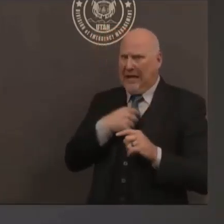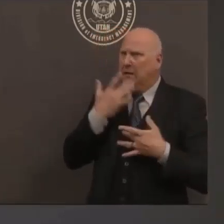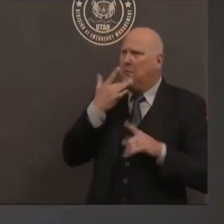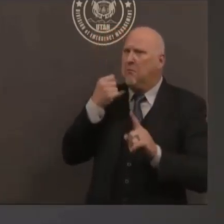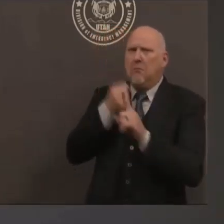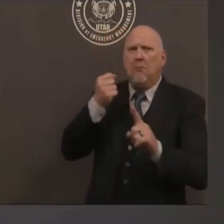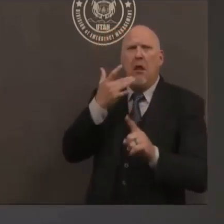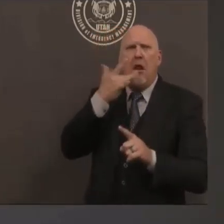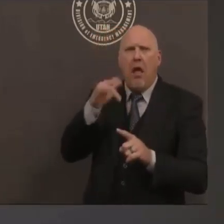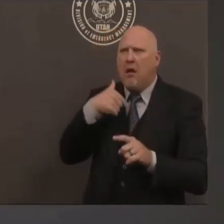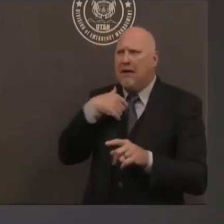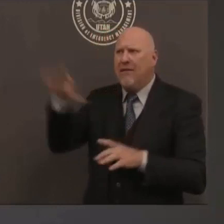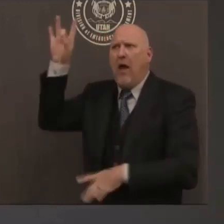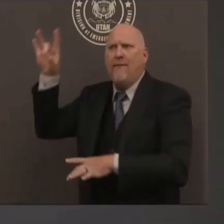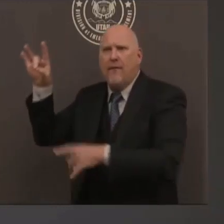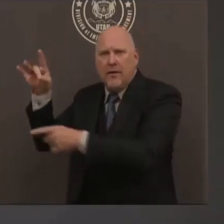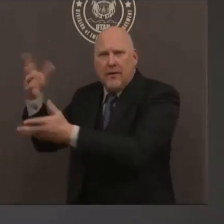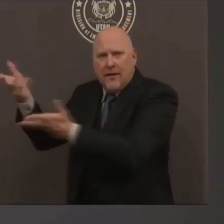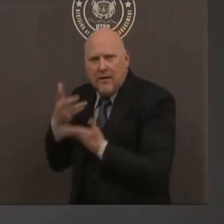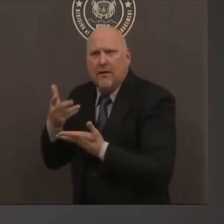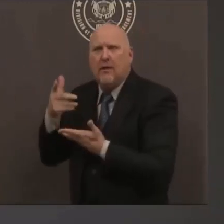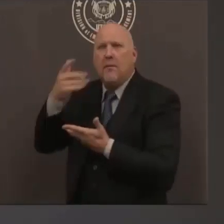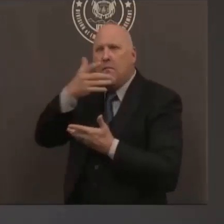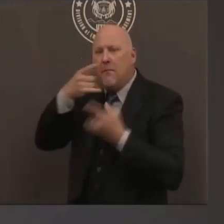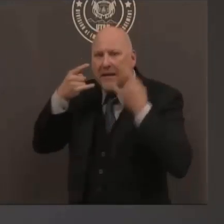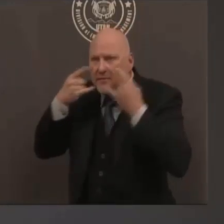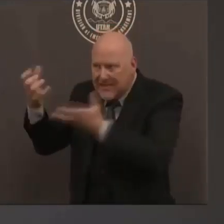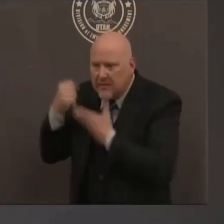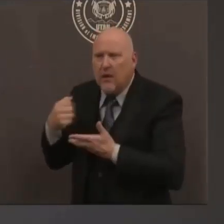delivery at the airport with some